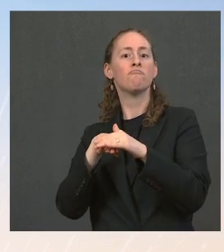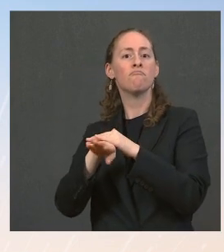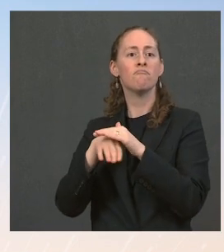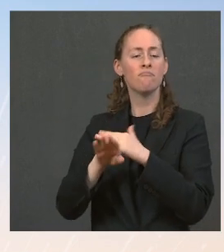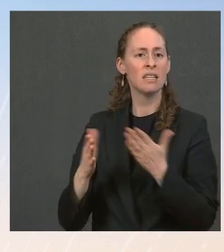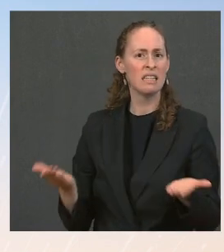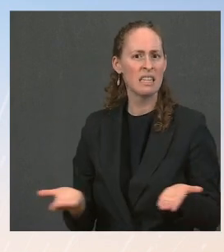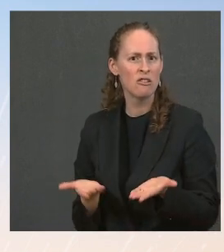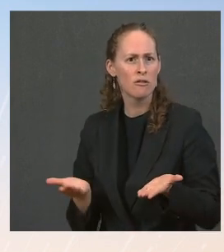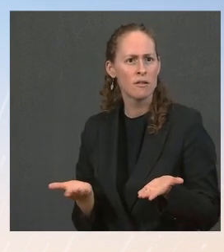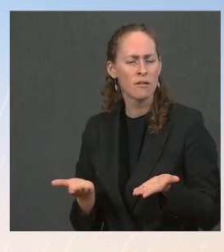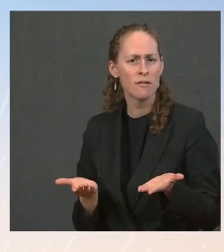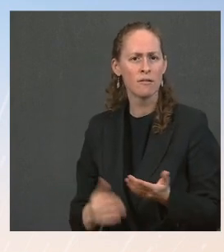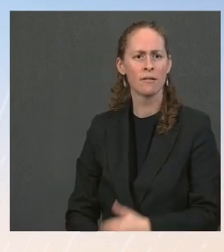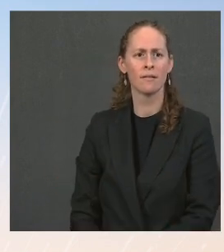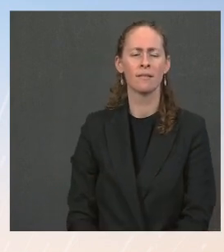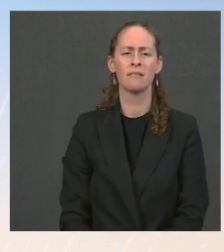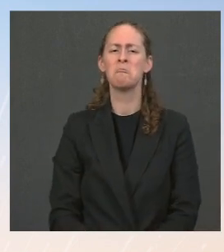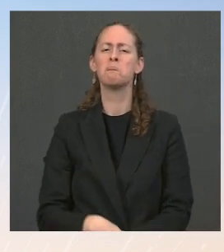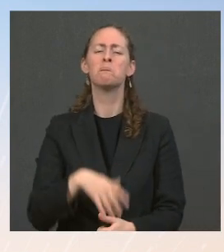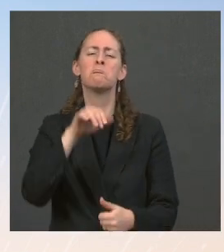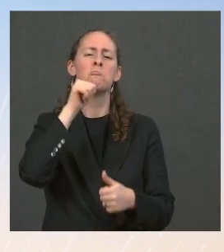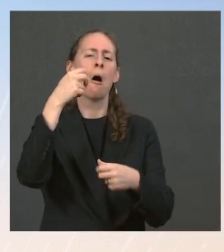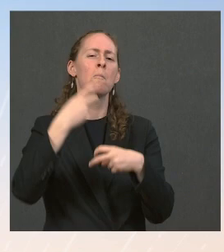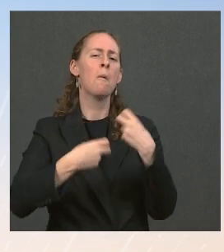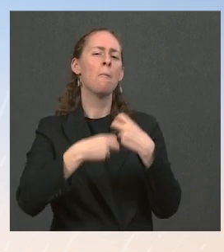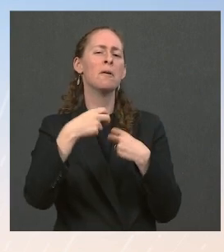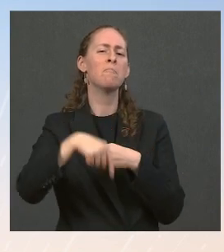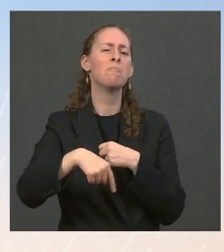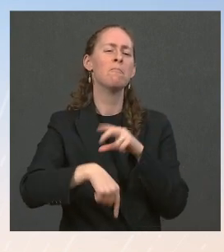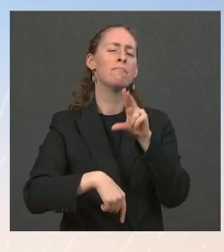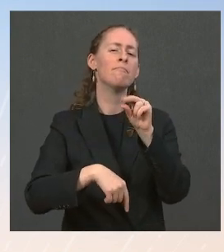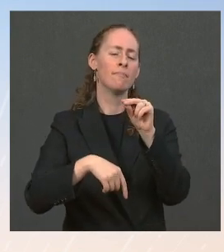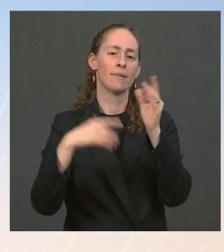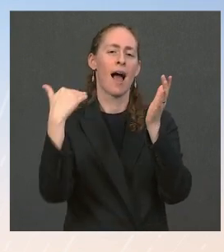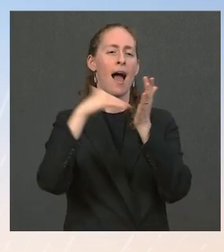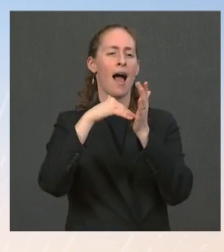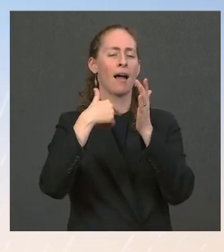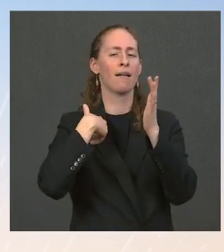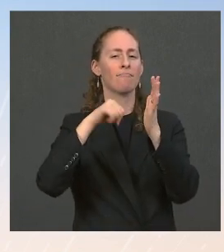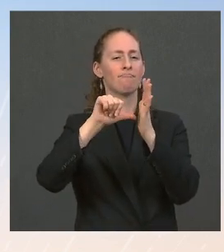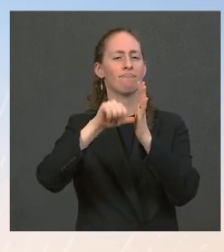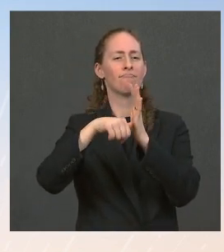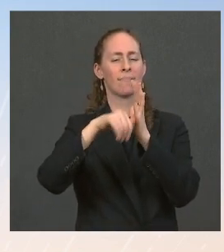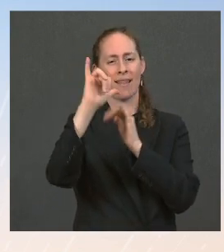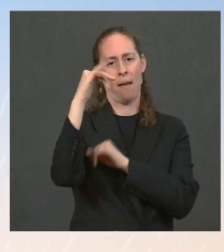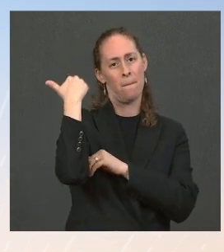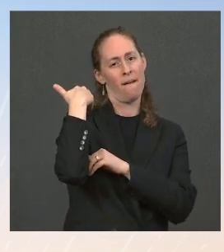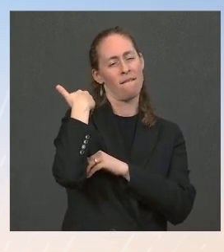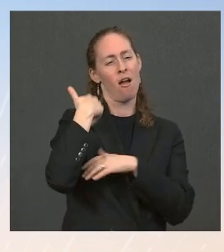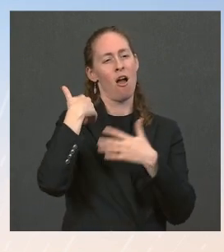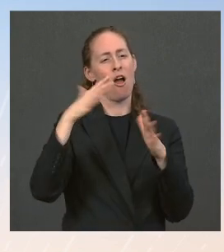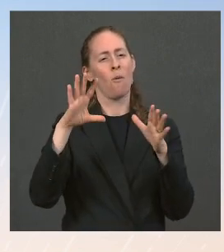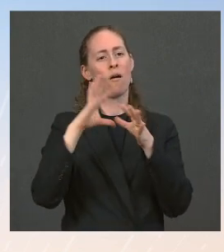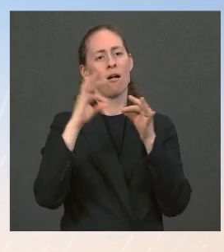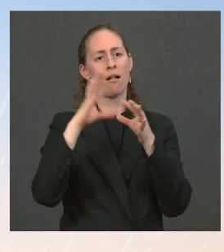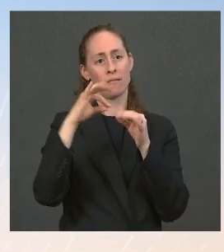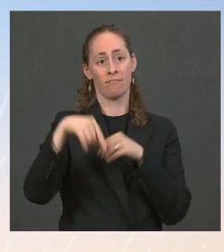is certainly not the issue. First, I think it's important to reiterate what I conveyed earlier about what the actual process